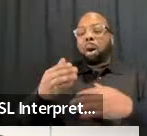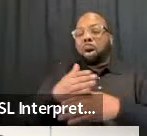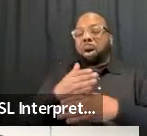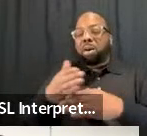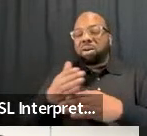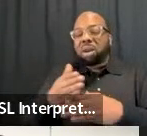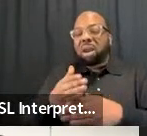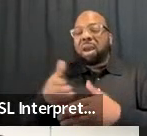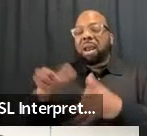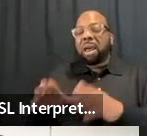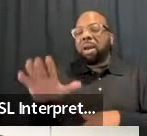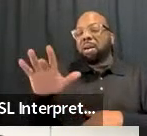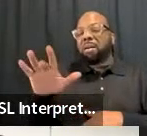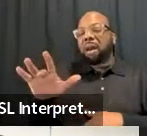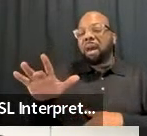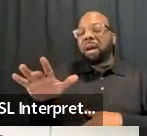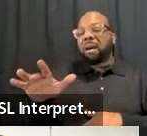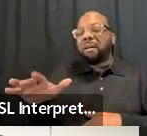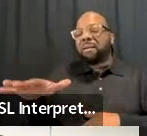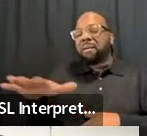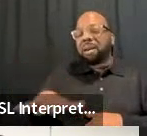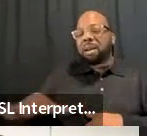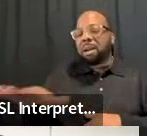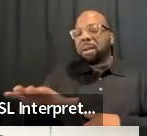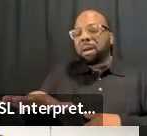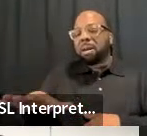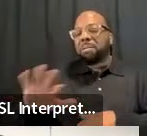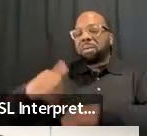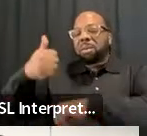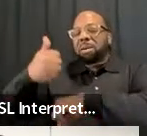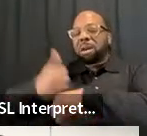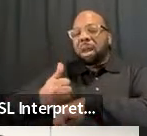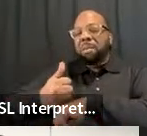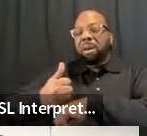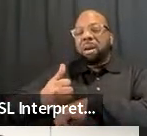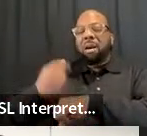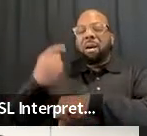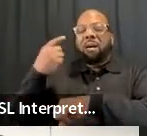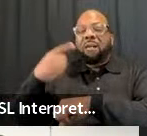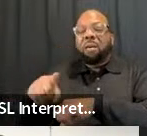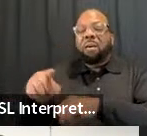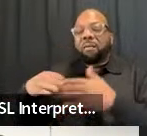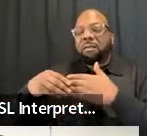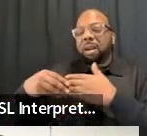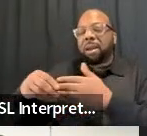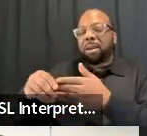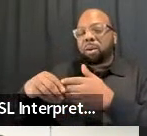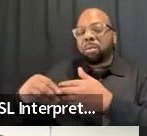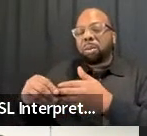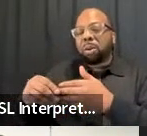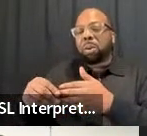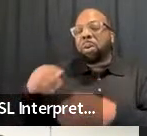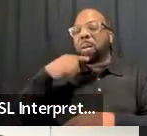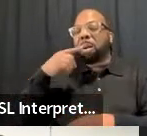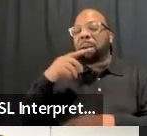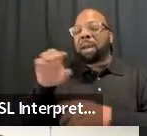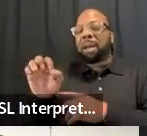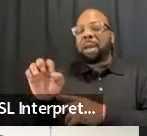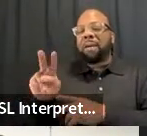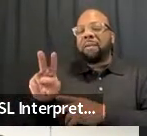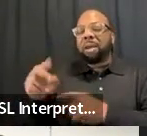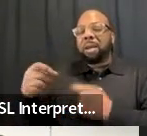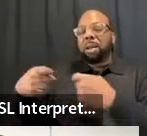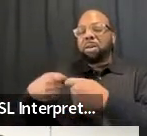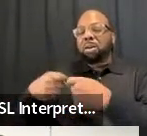whichever is greater, to be dedicated, if they wish, for flexible public EV charger